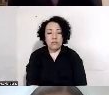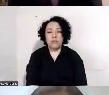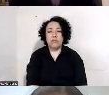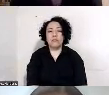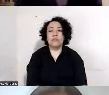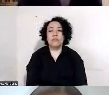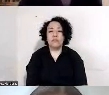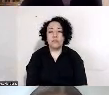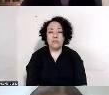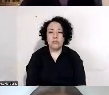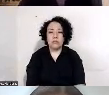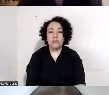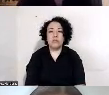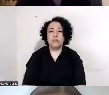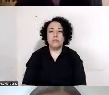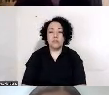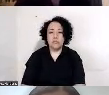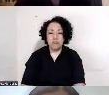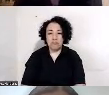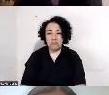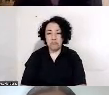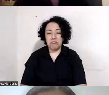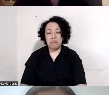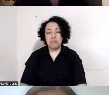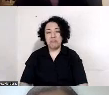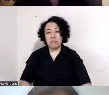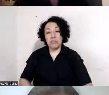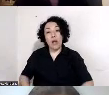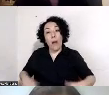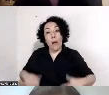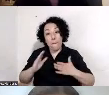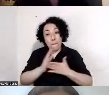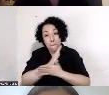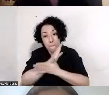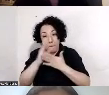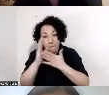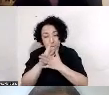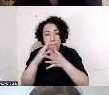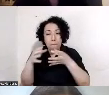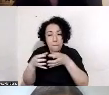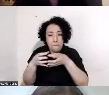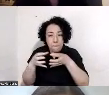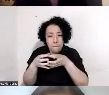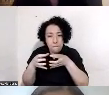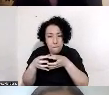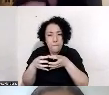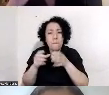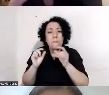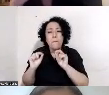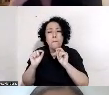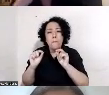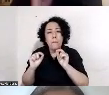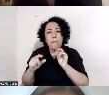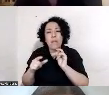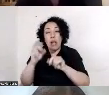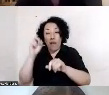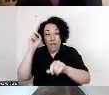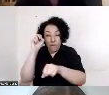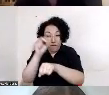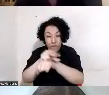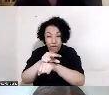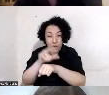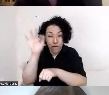they went to a bigger college. E alguns desse grupo mostraram que antes de irem para uma faculdade